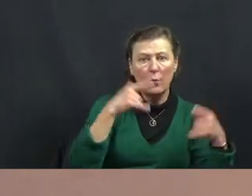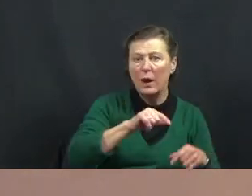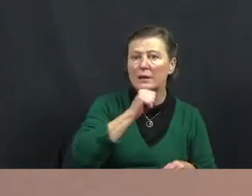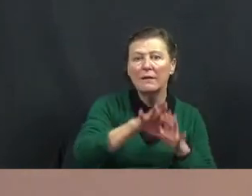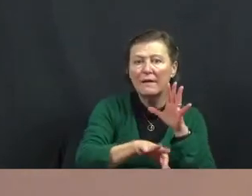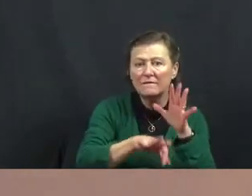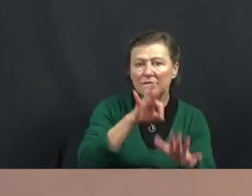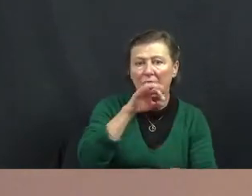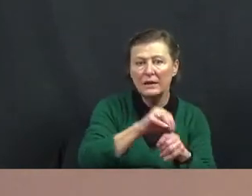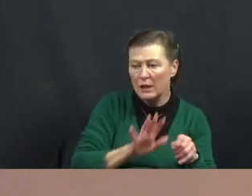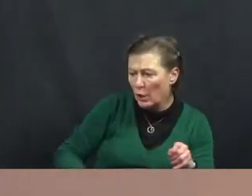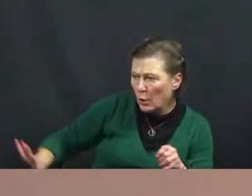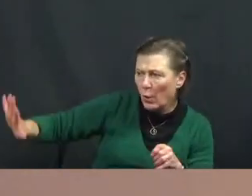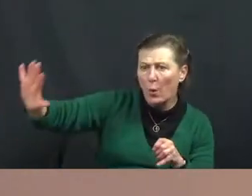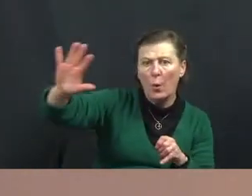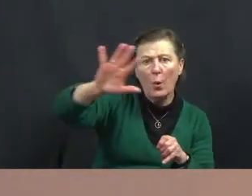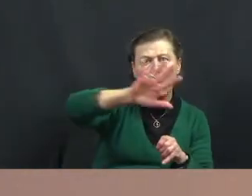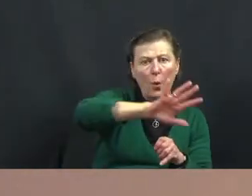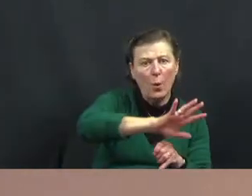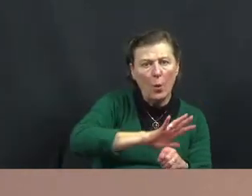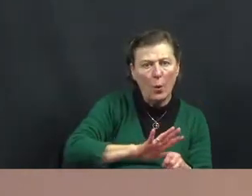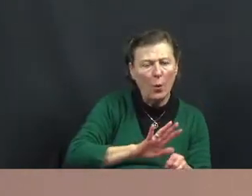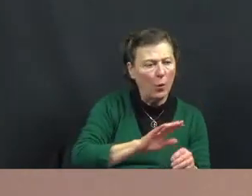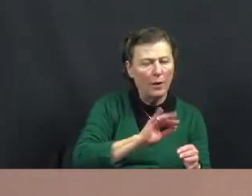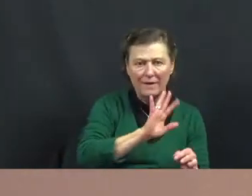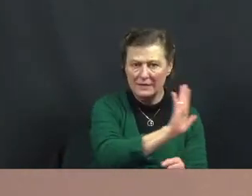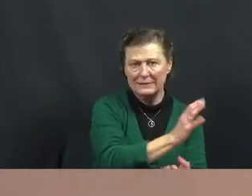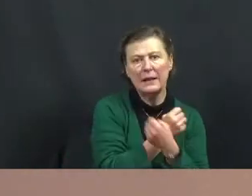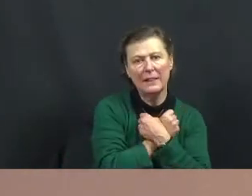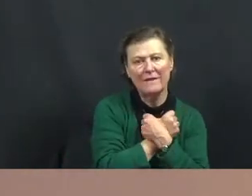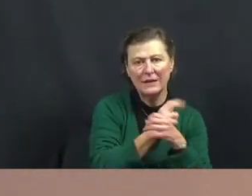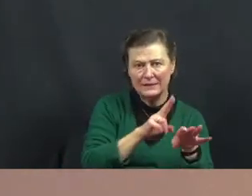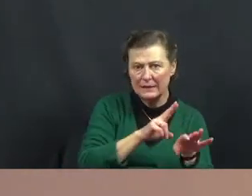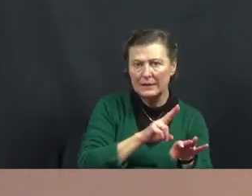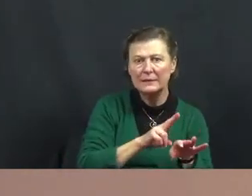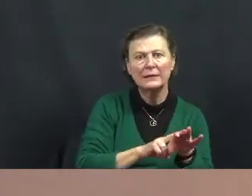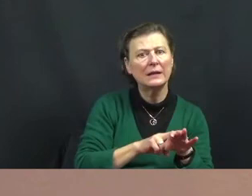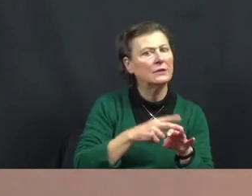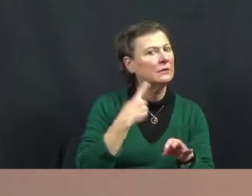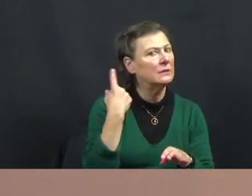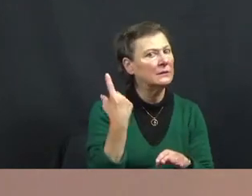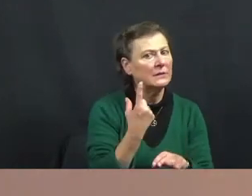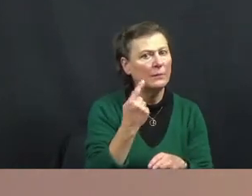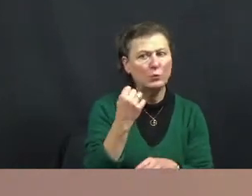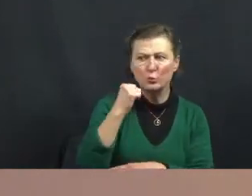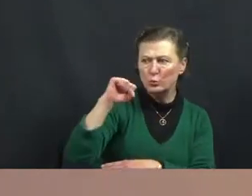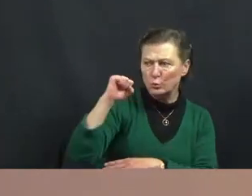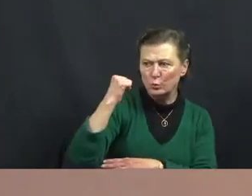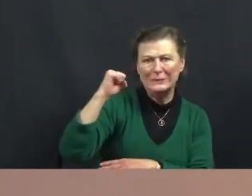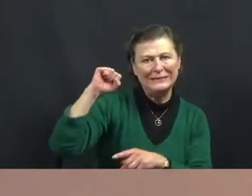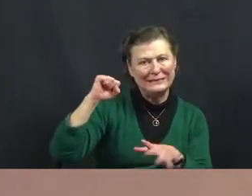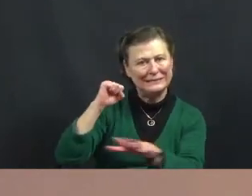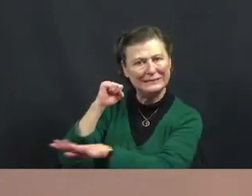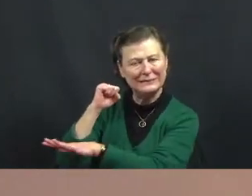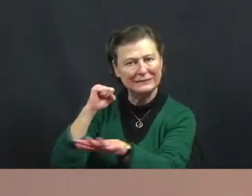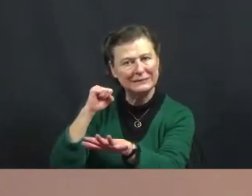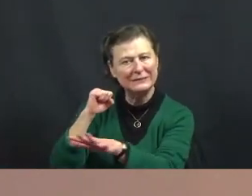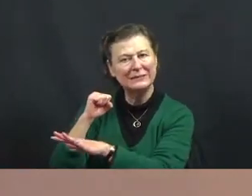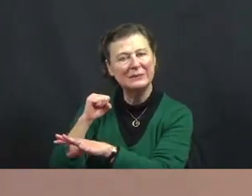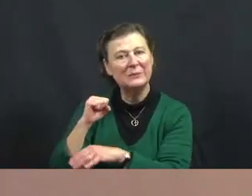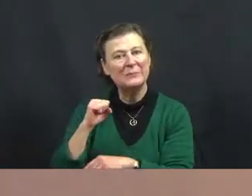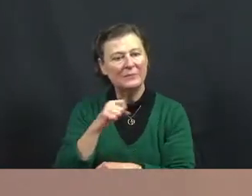the whole compass of his loving nature, a weapon with which to resist it.